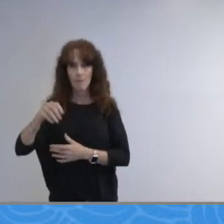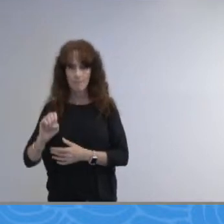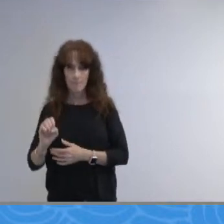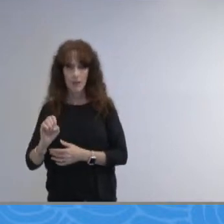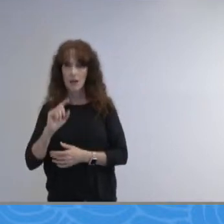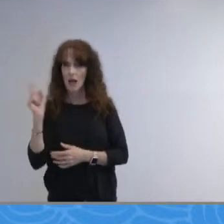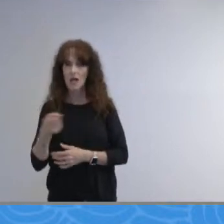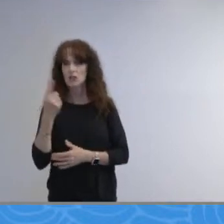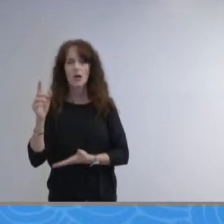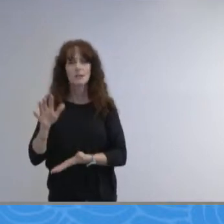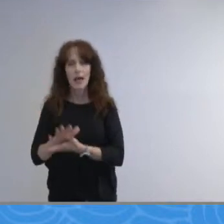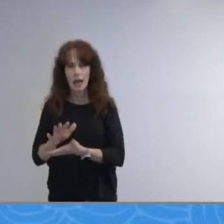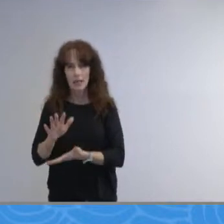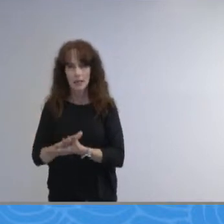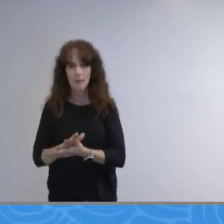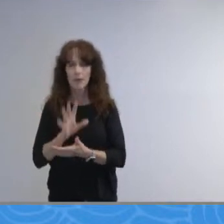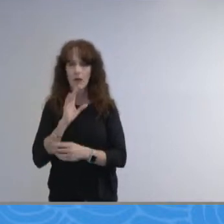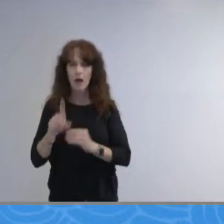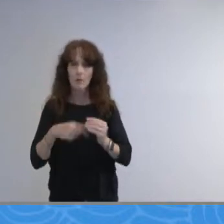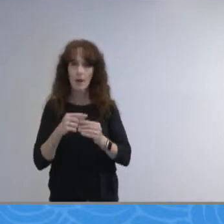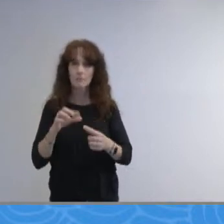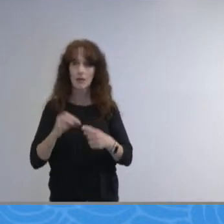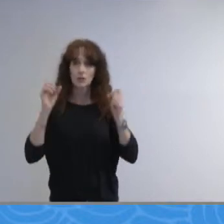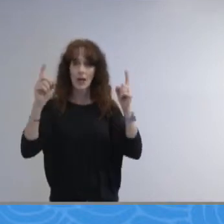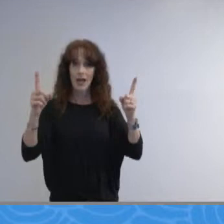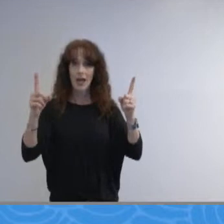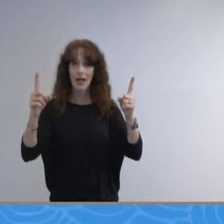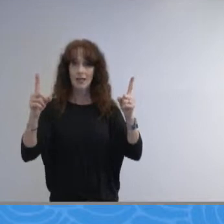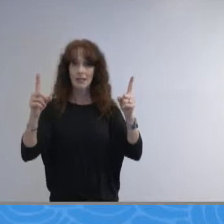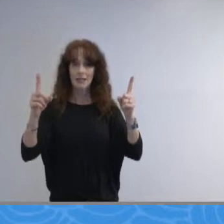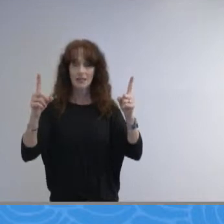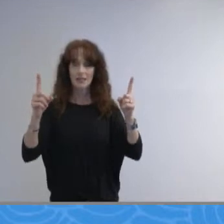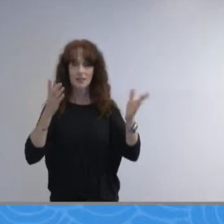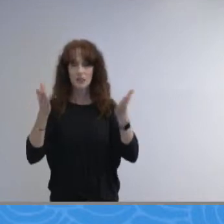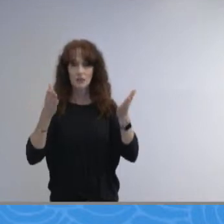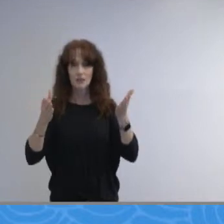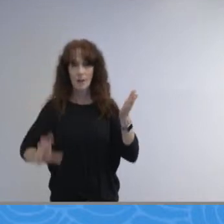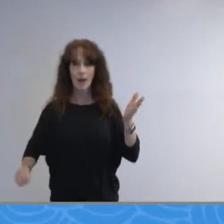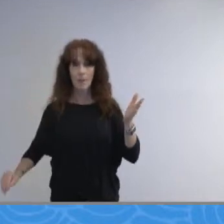just academics. When we talk about special education services,